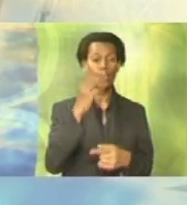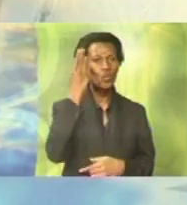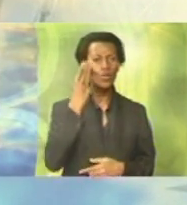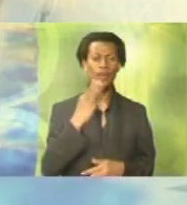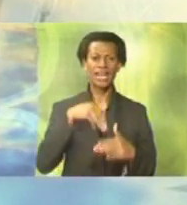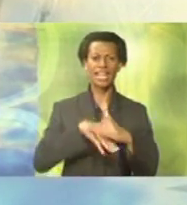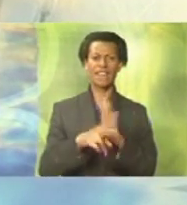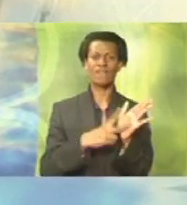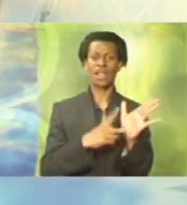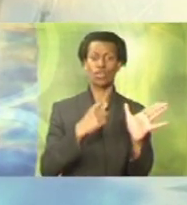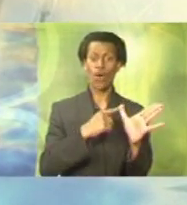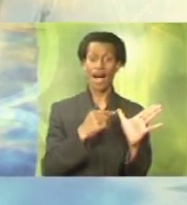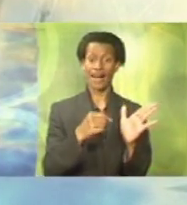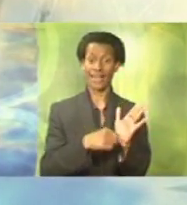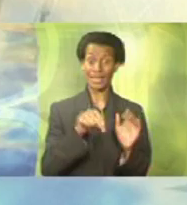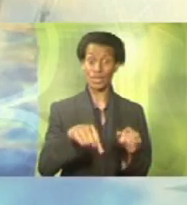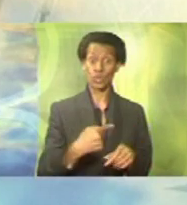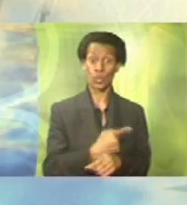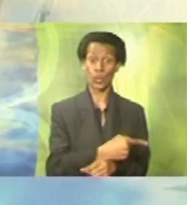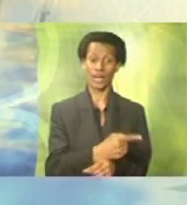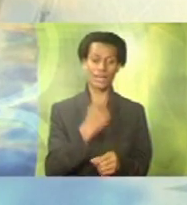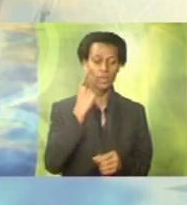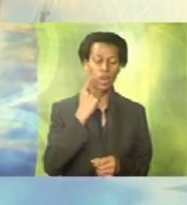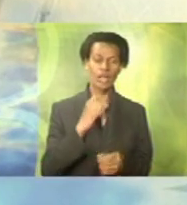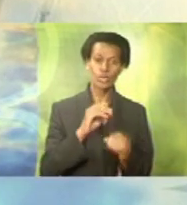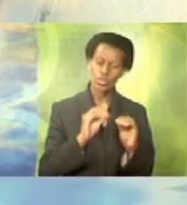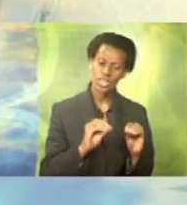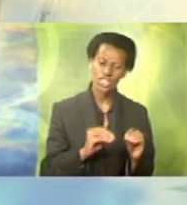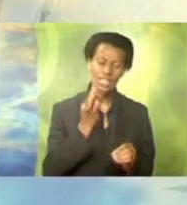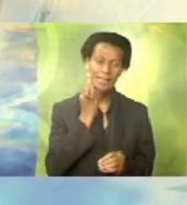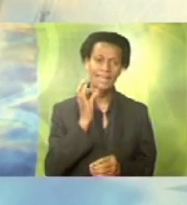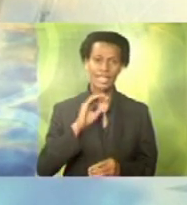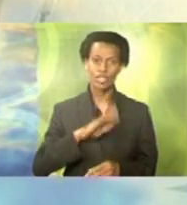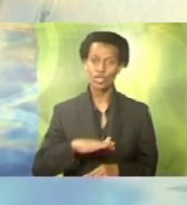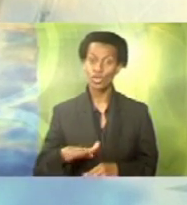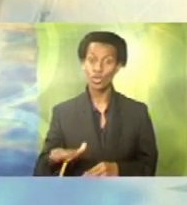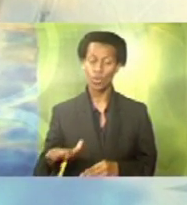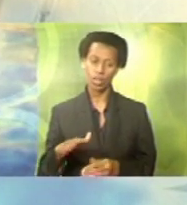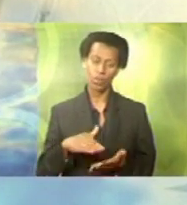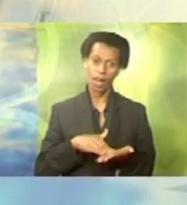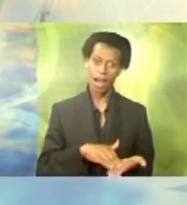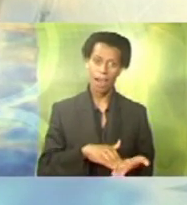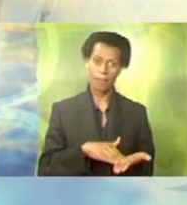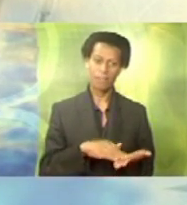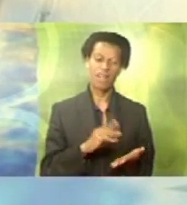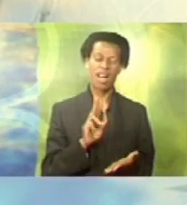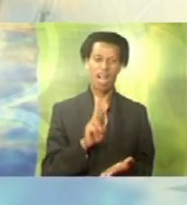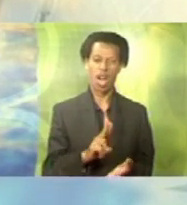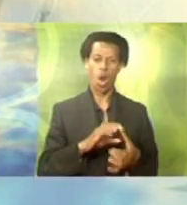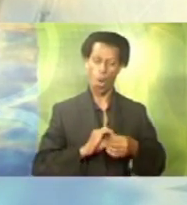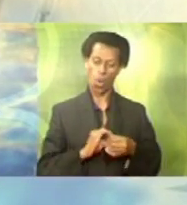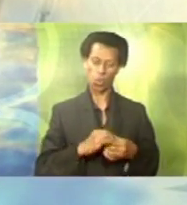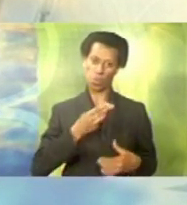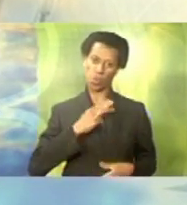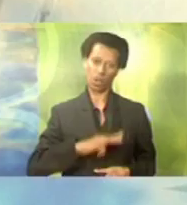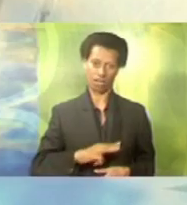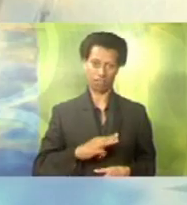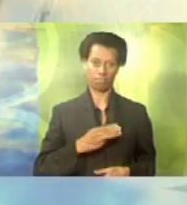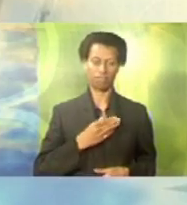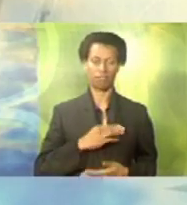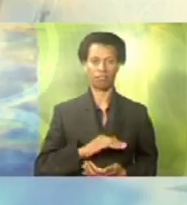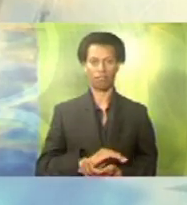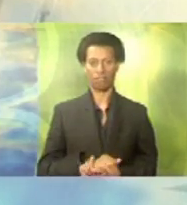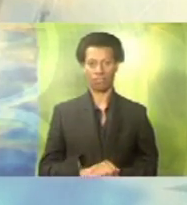Vatuanga was recognized this week for her work in trying to educate little tots in the surrounding area of Vatuanga through her own will and